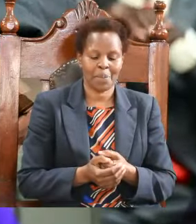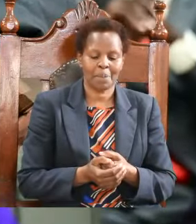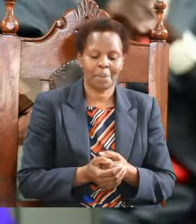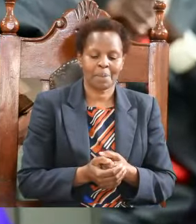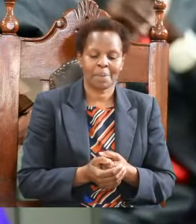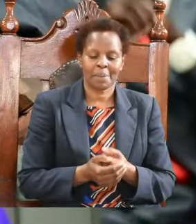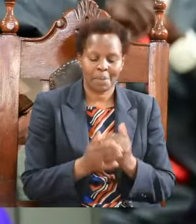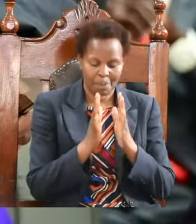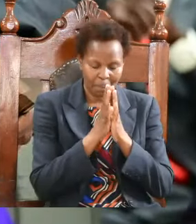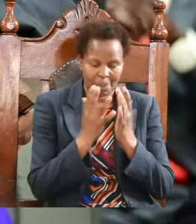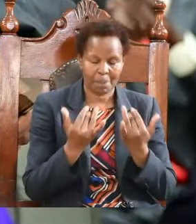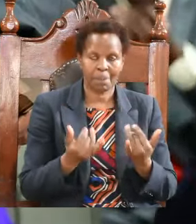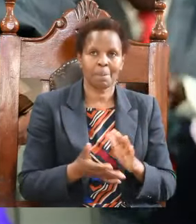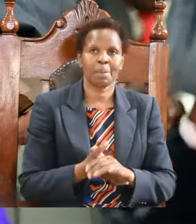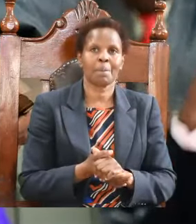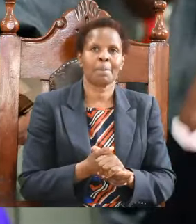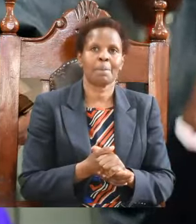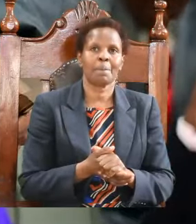Let us pray.